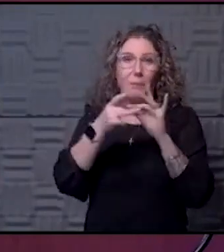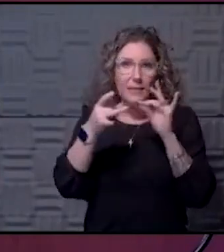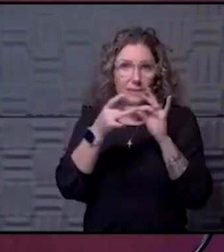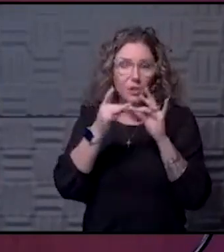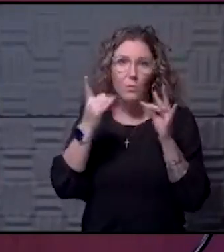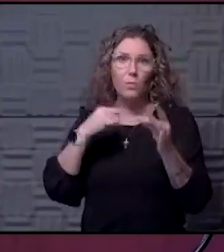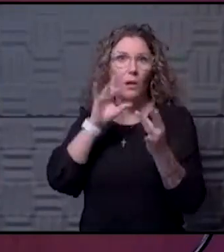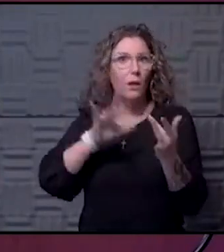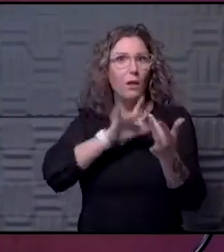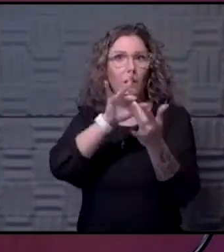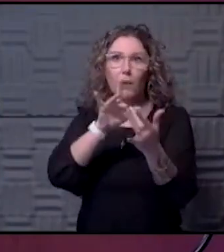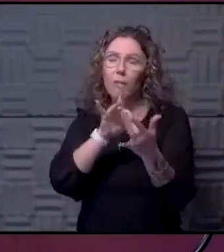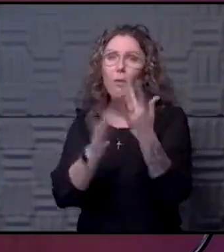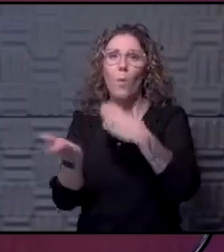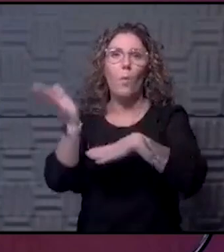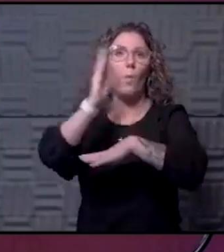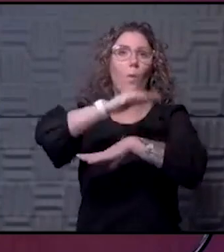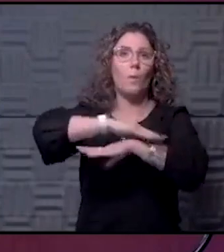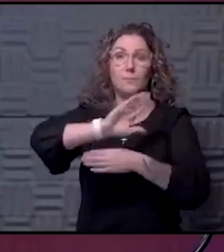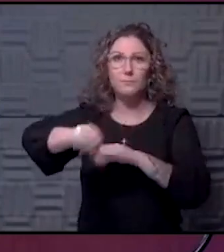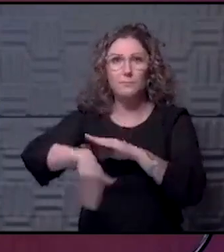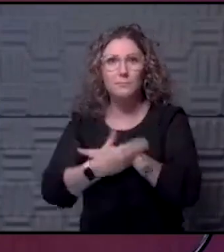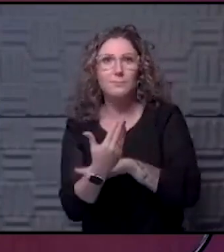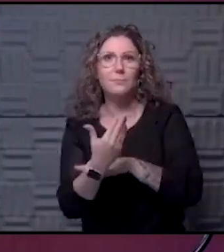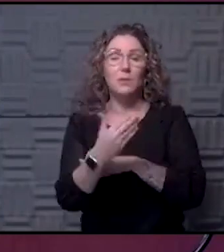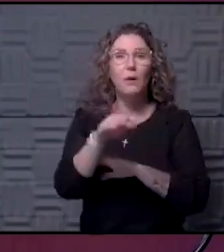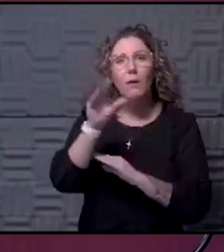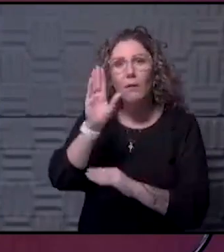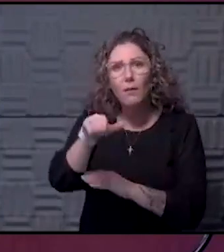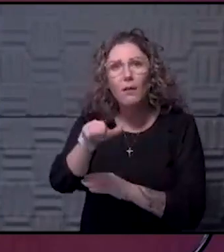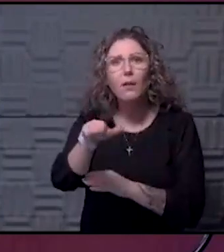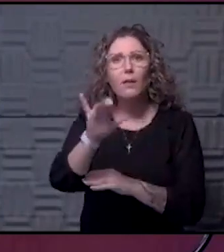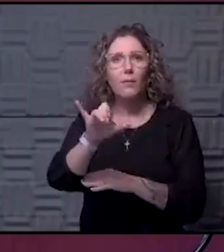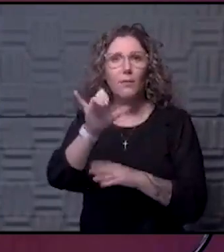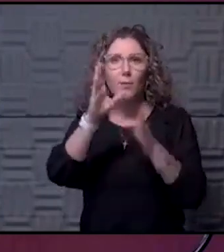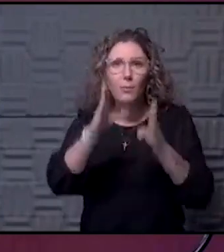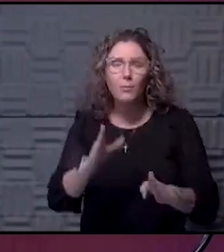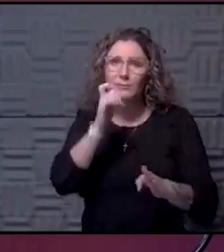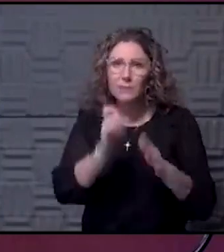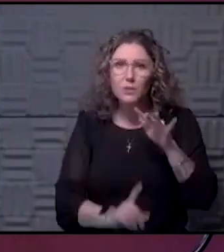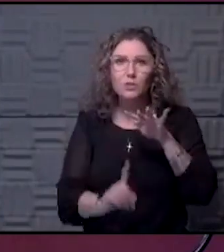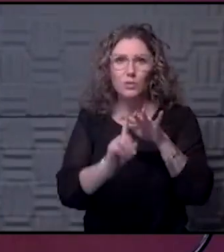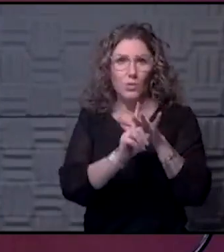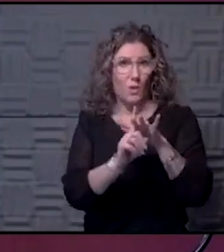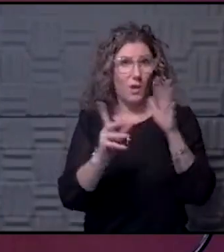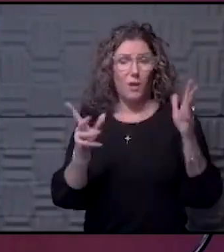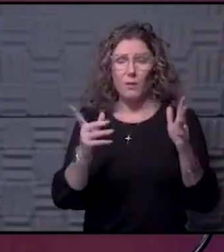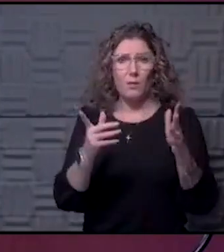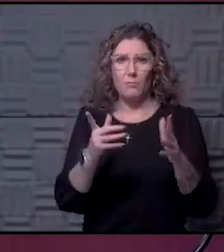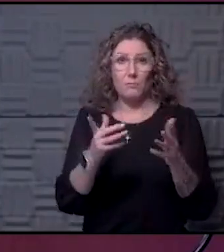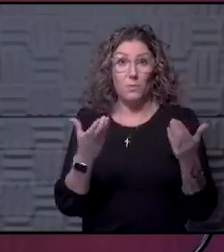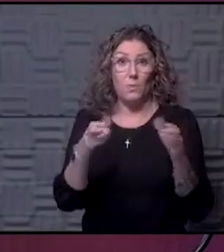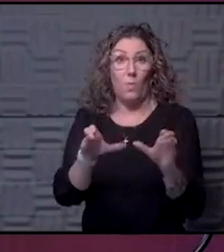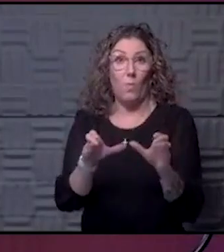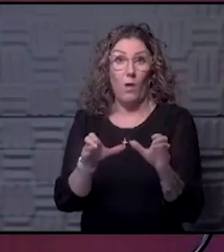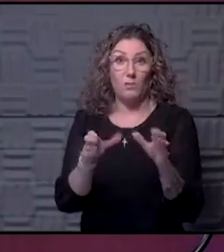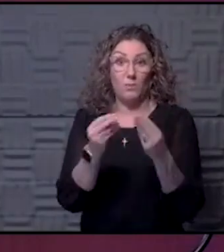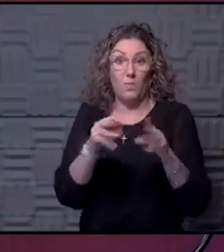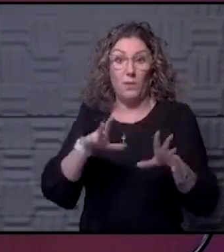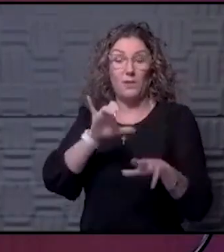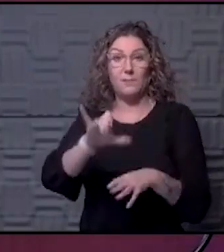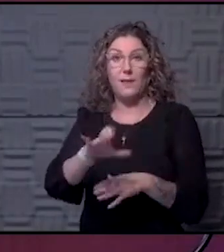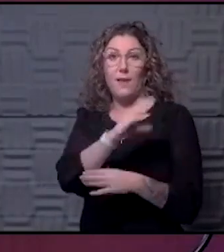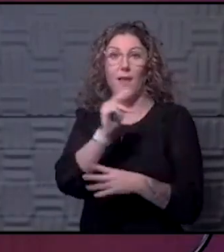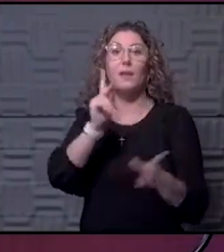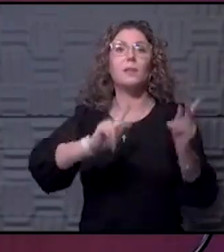people literally all day and night about, hey, this person didn't show up because we don't want to waste a single dose, and folks are